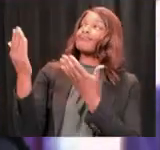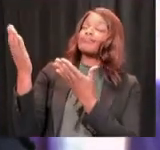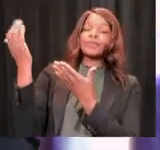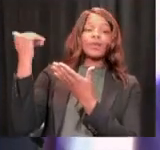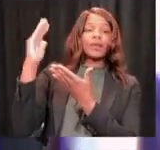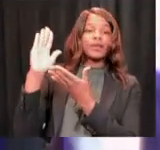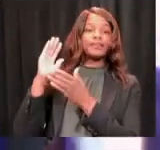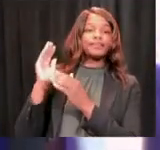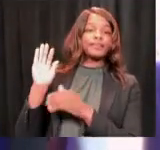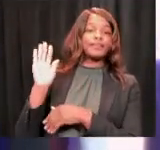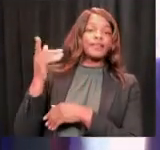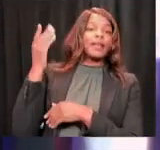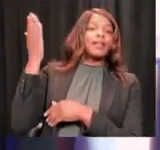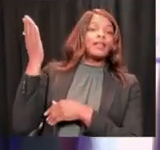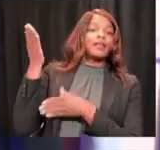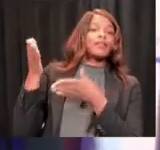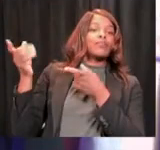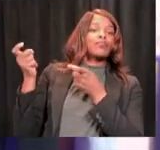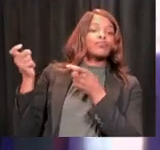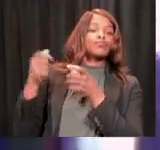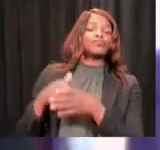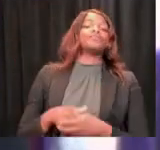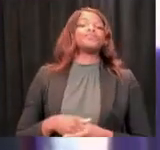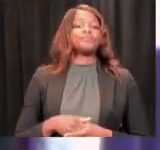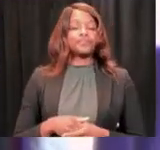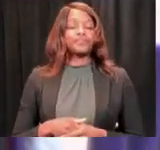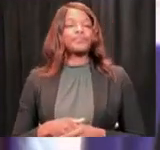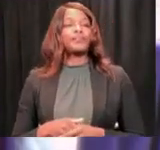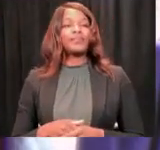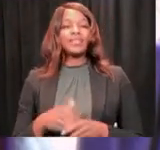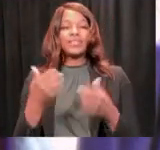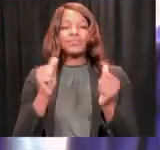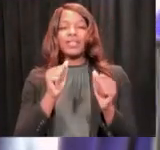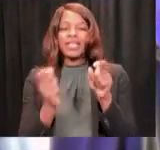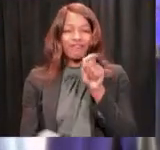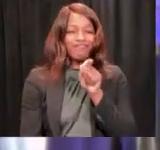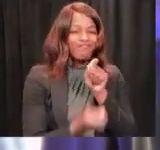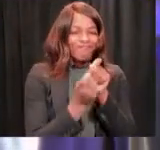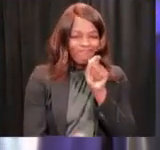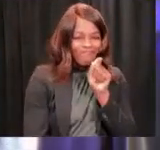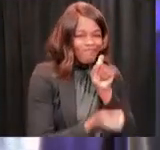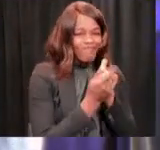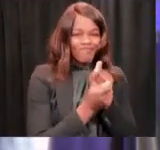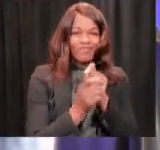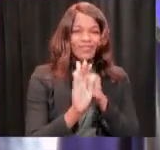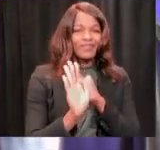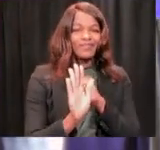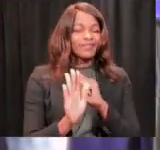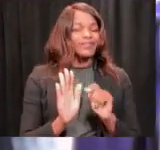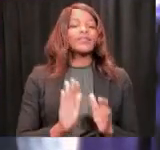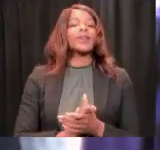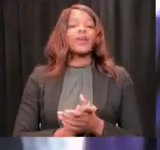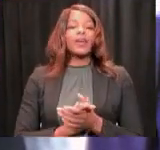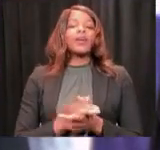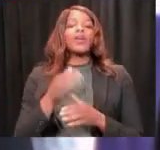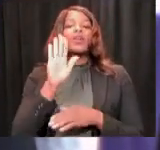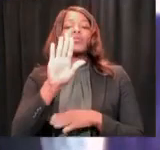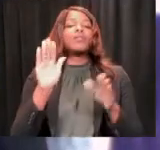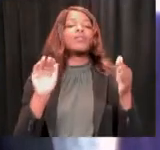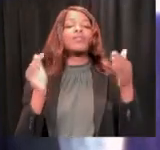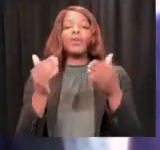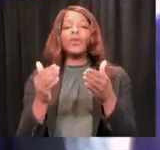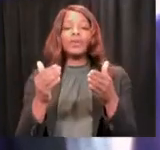get back and consume and to make them pay for everything, you're going to lose your own focus and